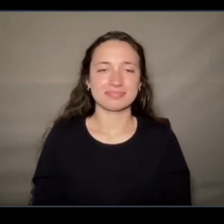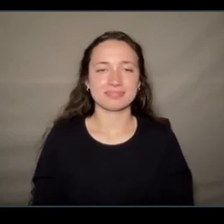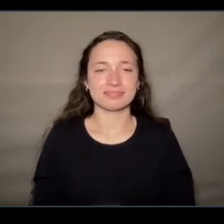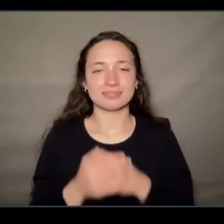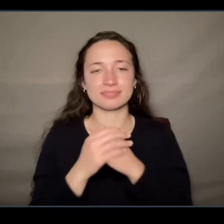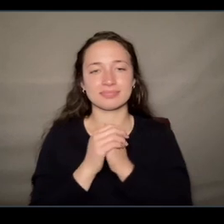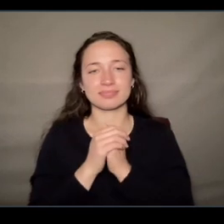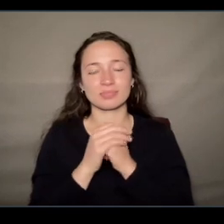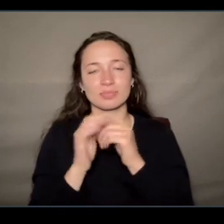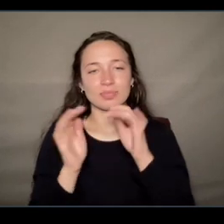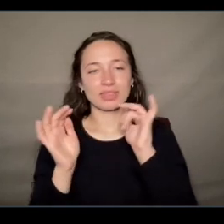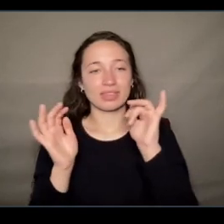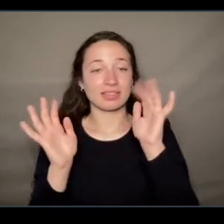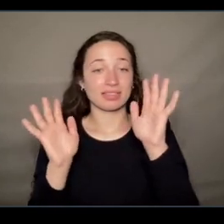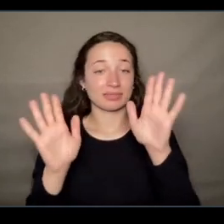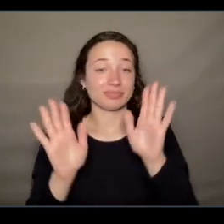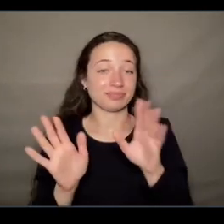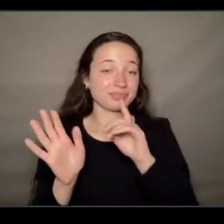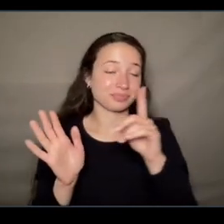Great.